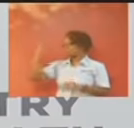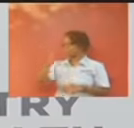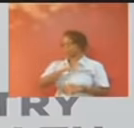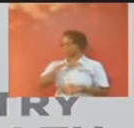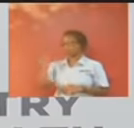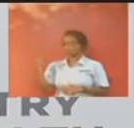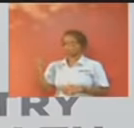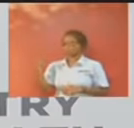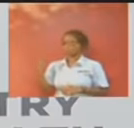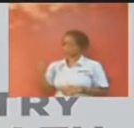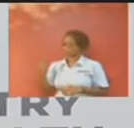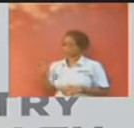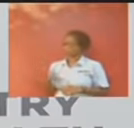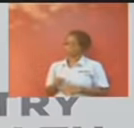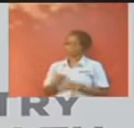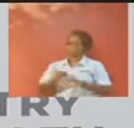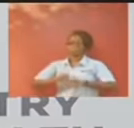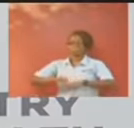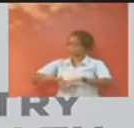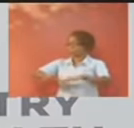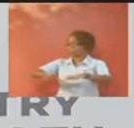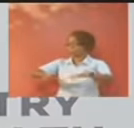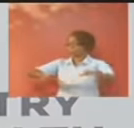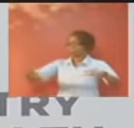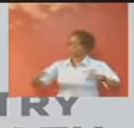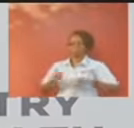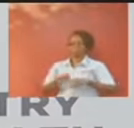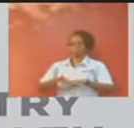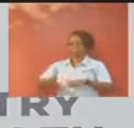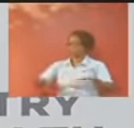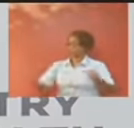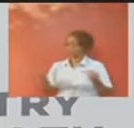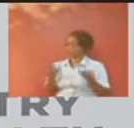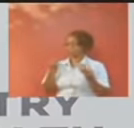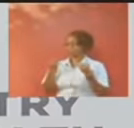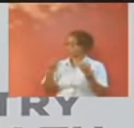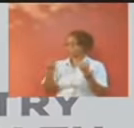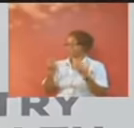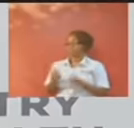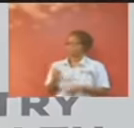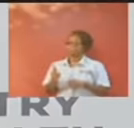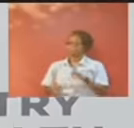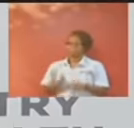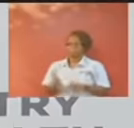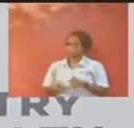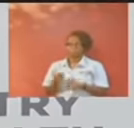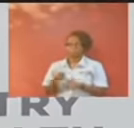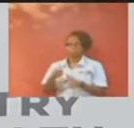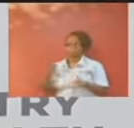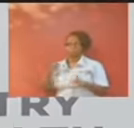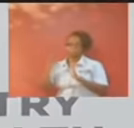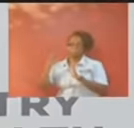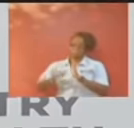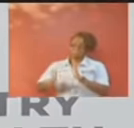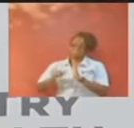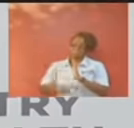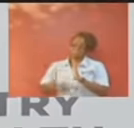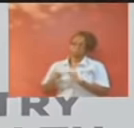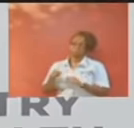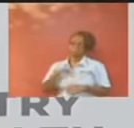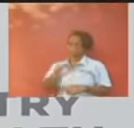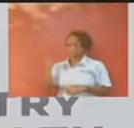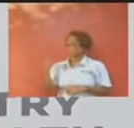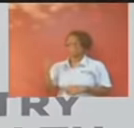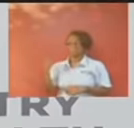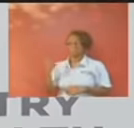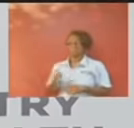cluster transmission. For persons coming from low-risk countries, the WHO identifies the transmission spread as